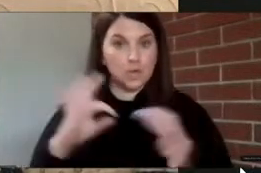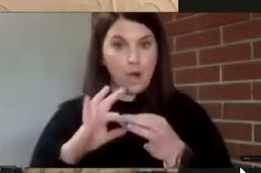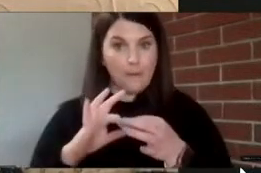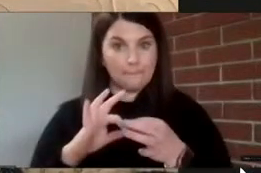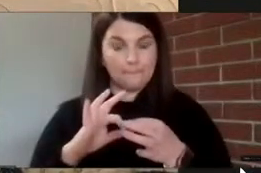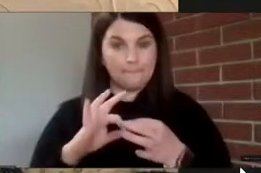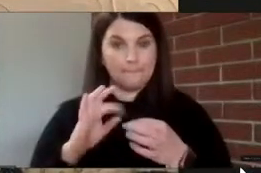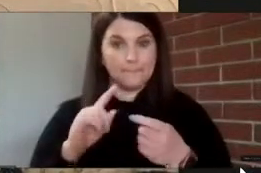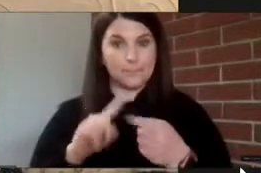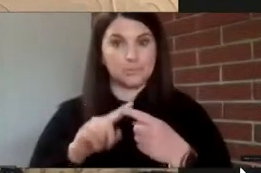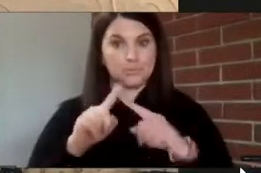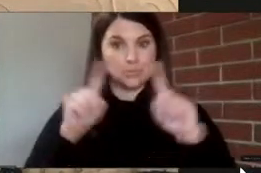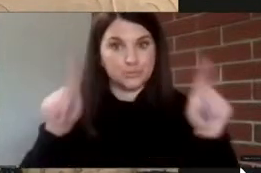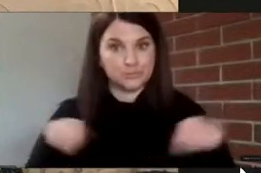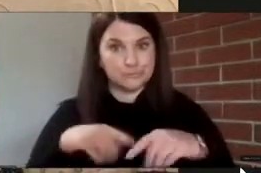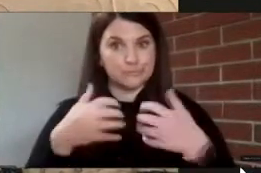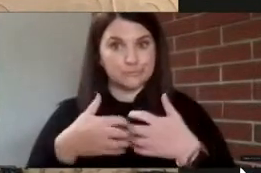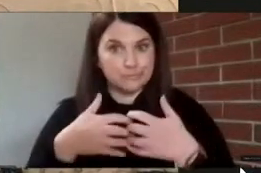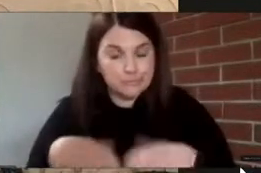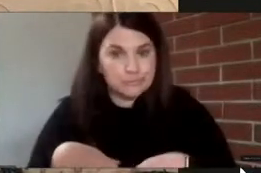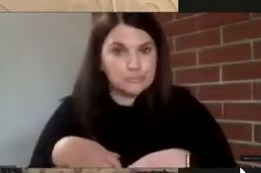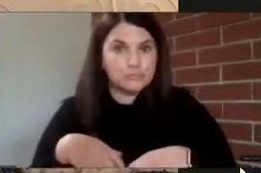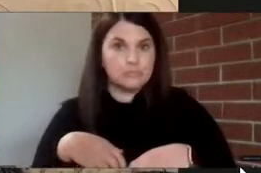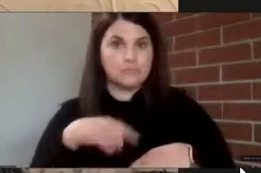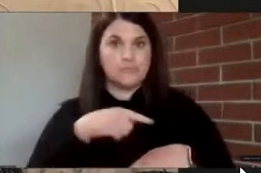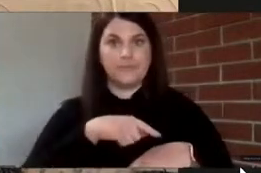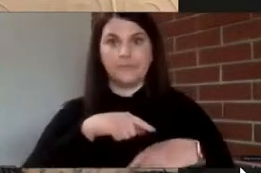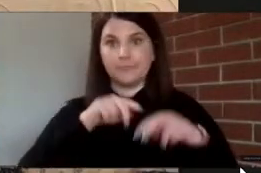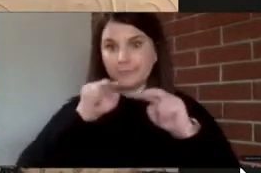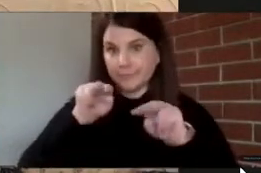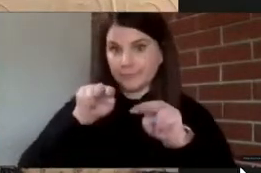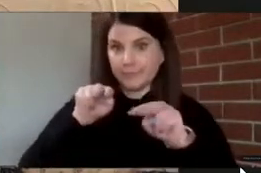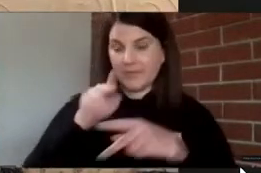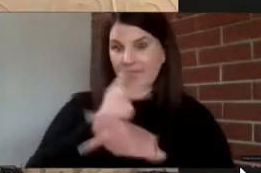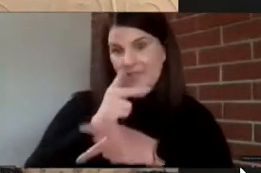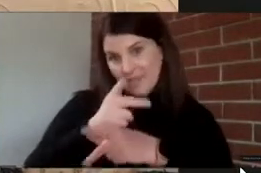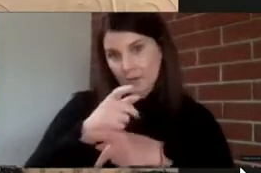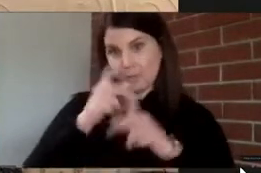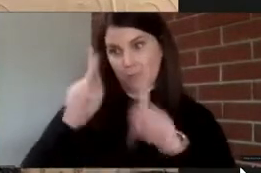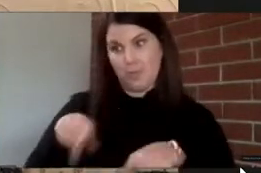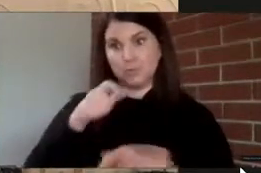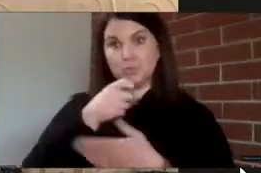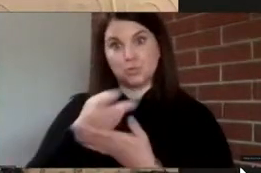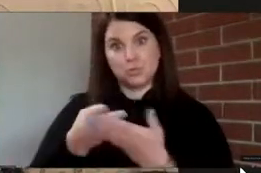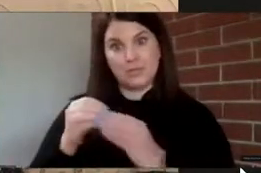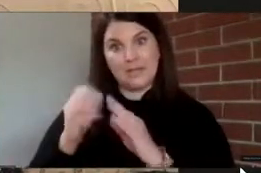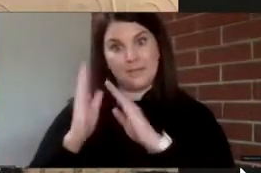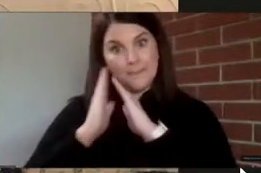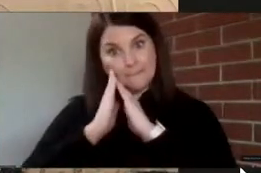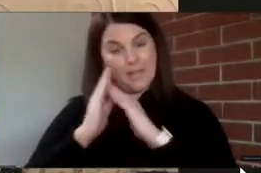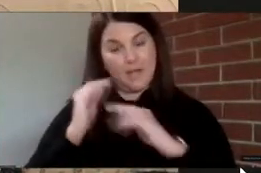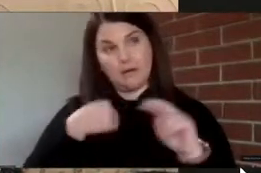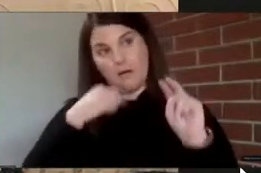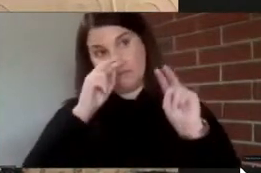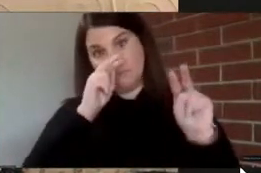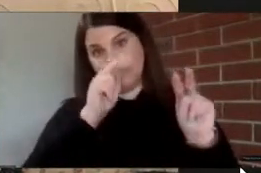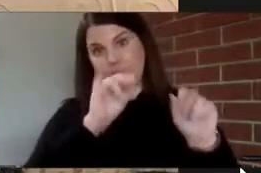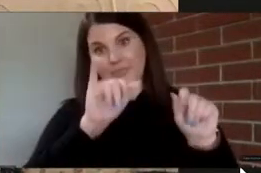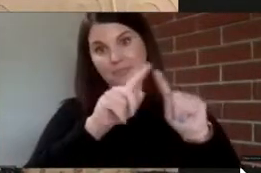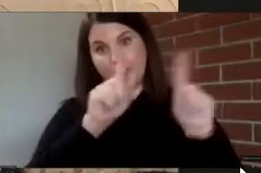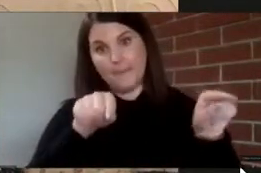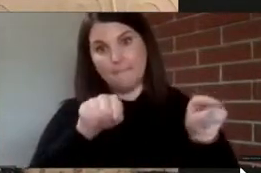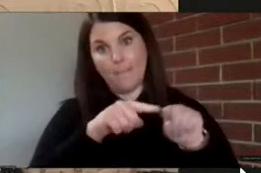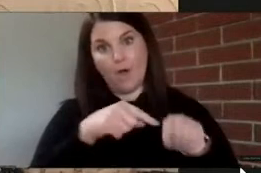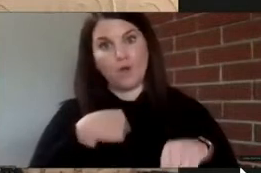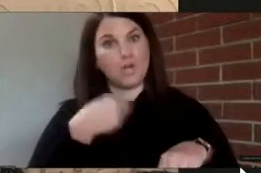monitors, and those monitors direct the care that we give that person that's laying in that bed. Do you know what I see on that monitor? I don't see